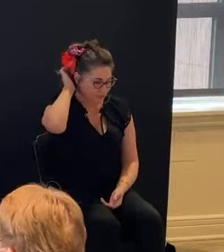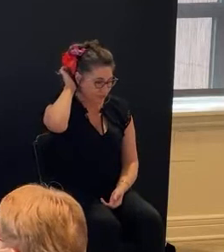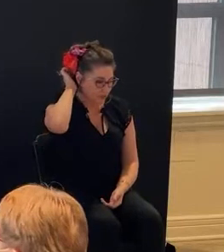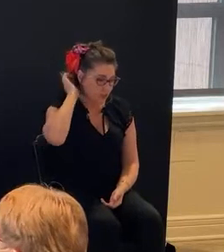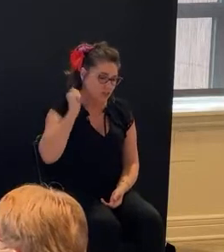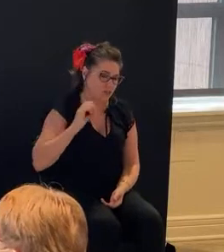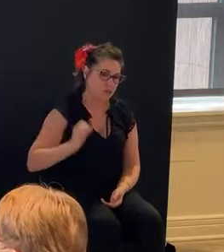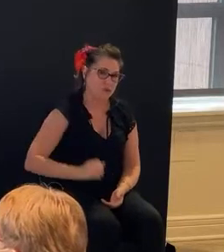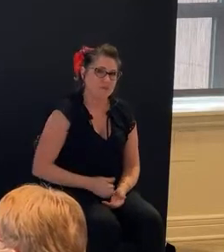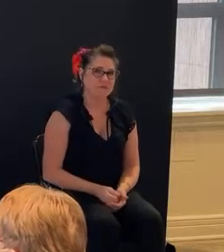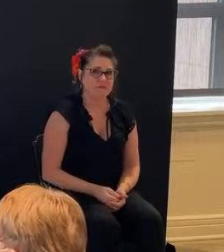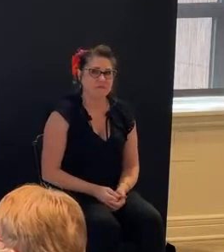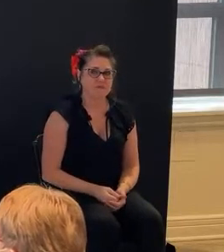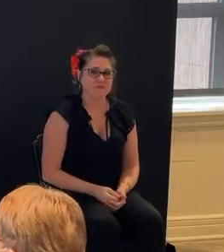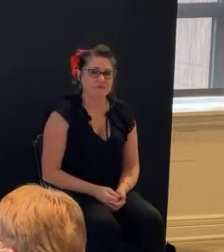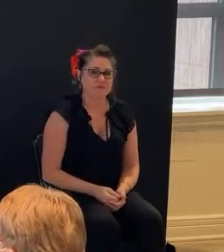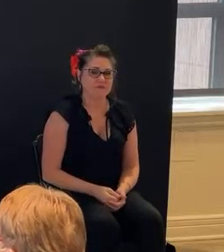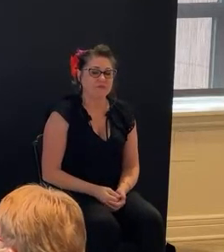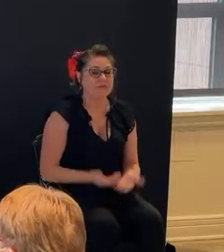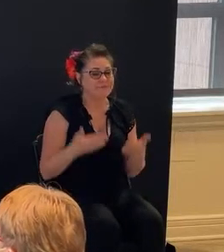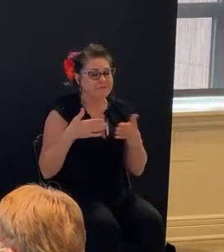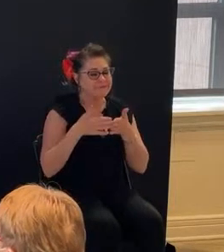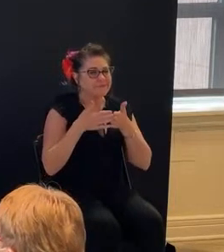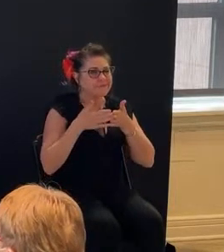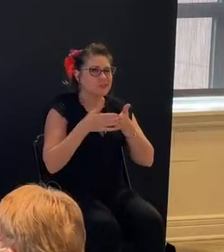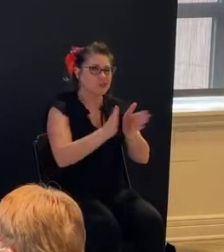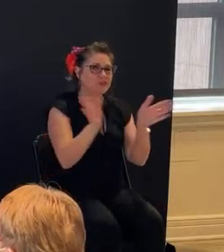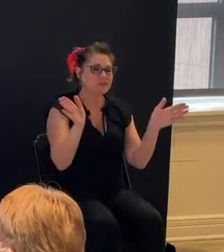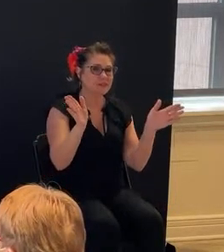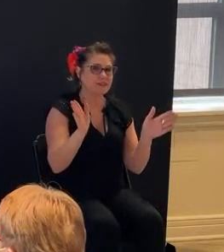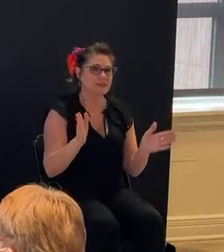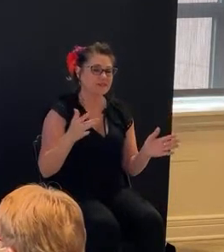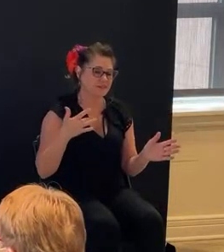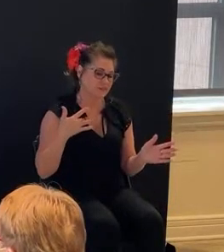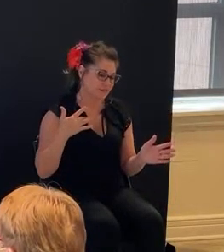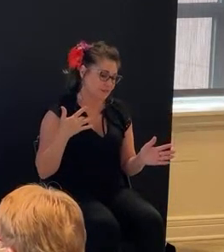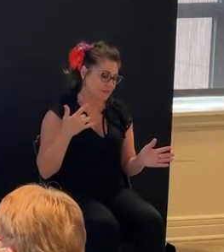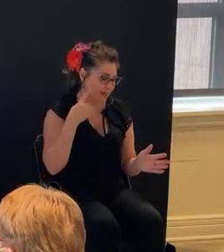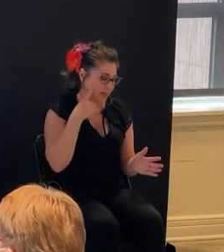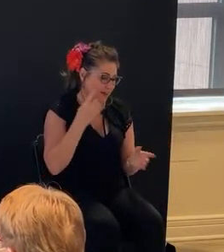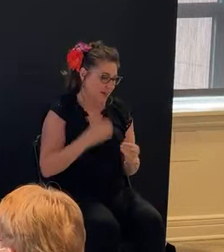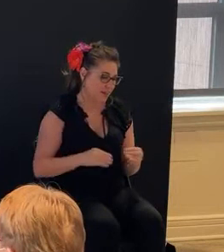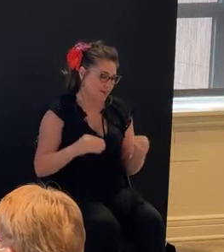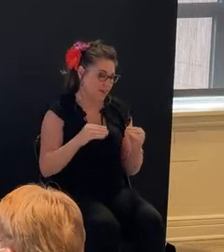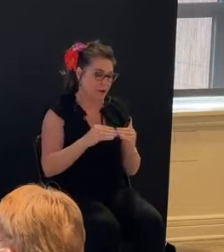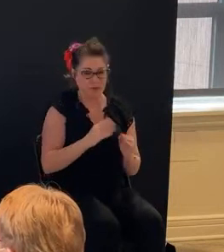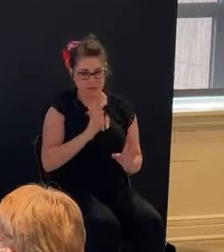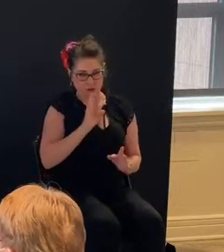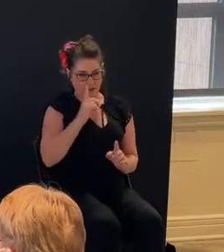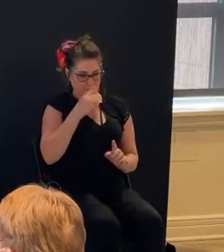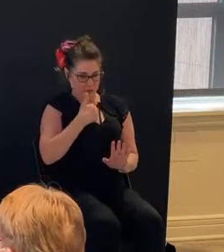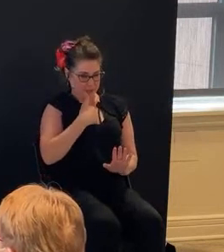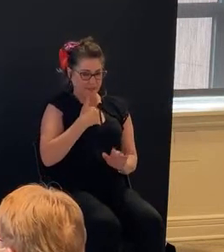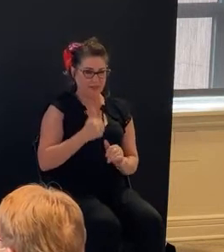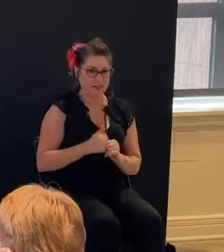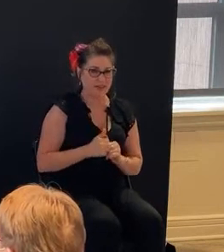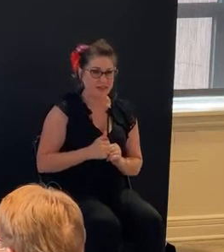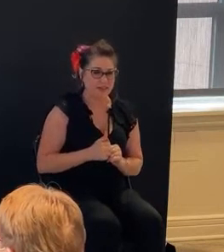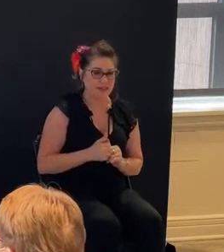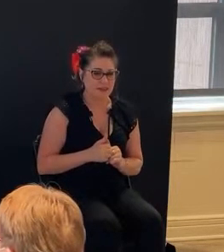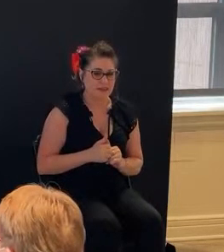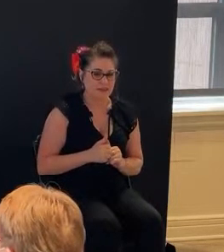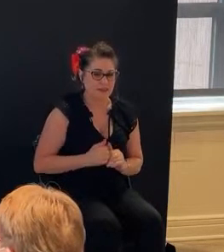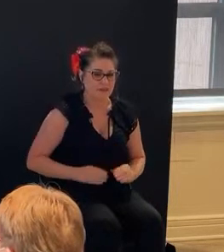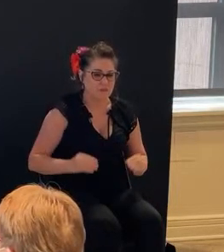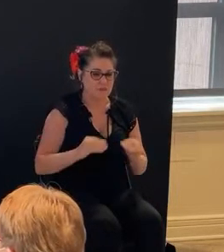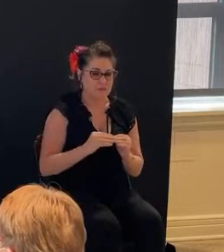I mean, in general, I think the more that you can, speaking for myself, the more that you can show